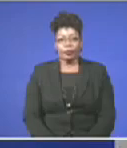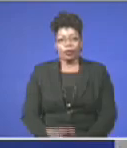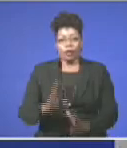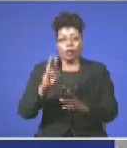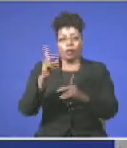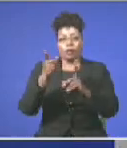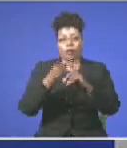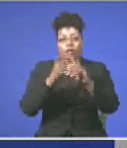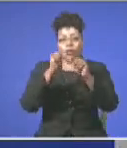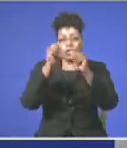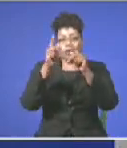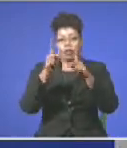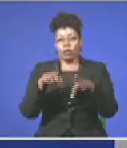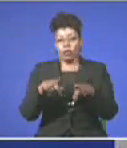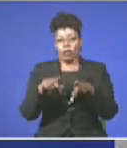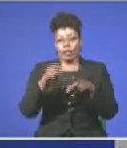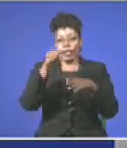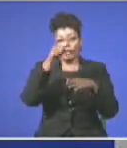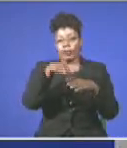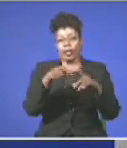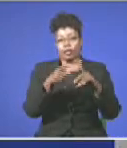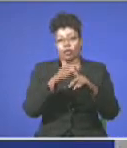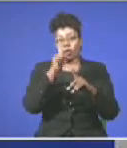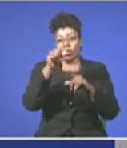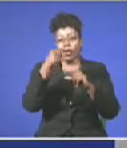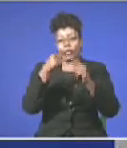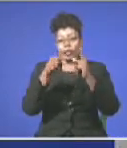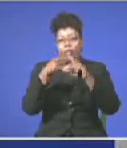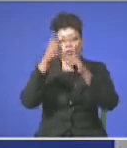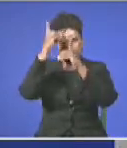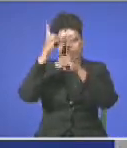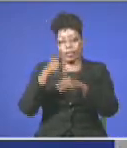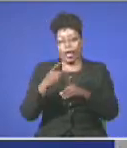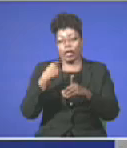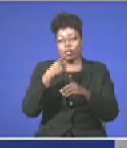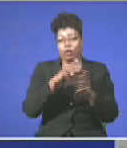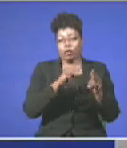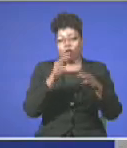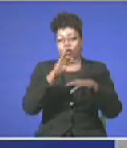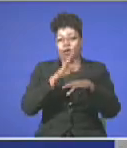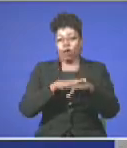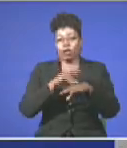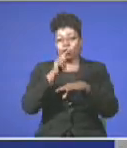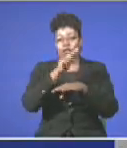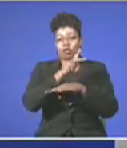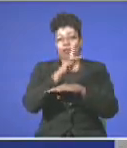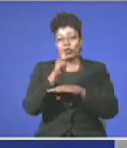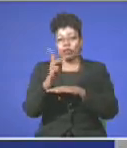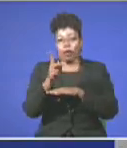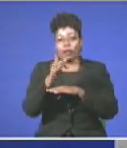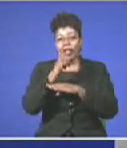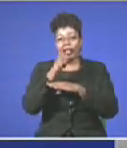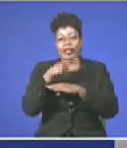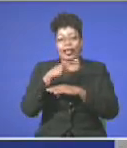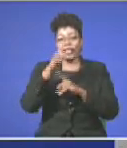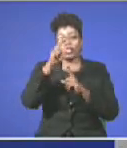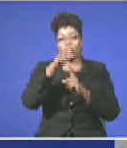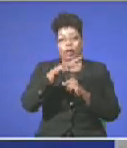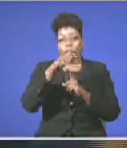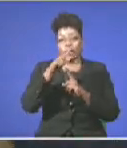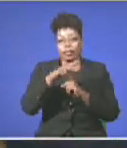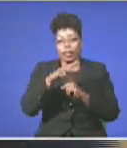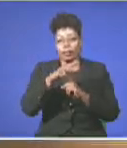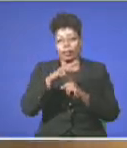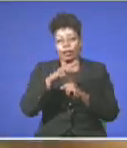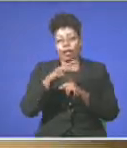Welcome to sports, everybody. It came down to one game to decide who would move on to the New Providence Softball Association's Ladies Championship. The